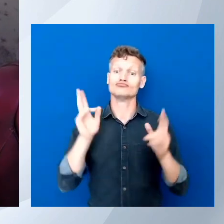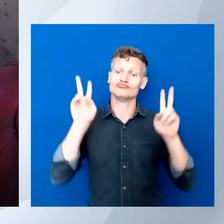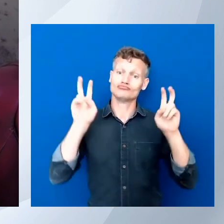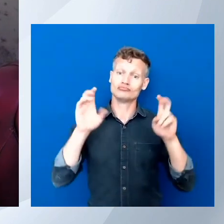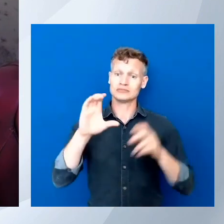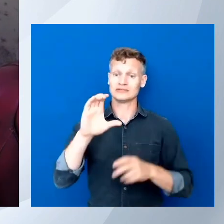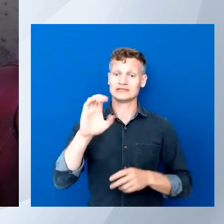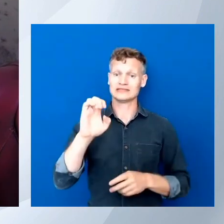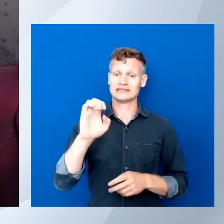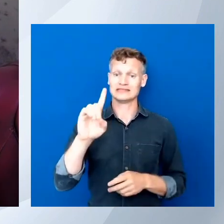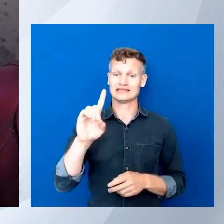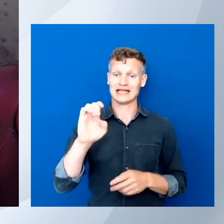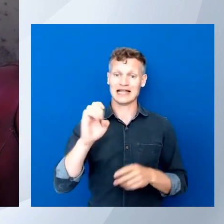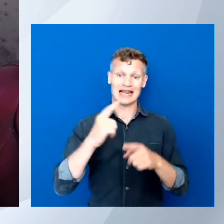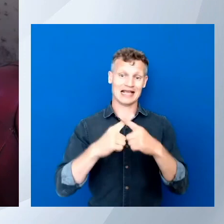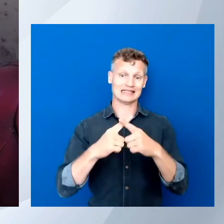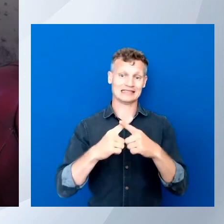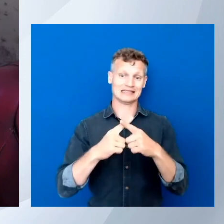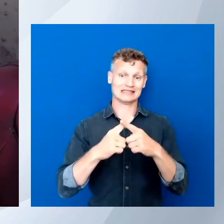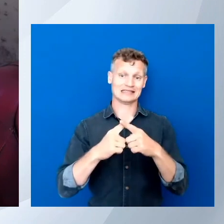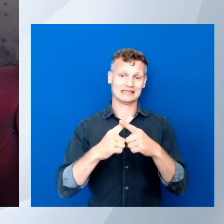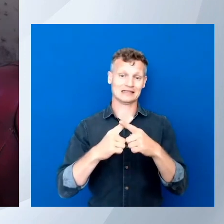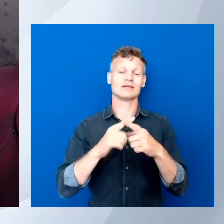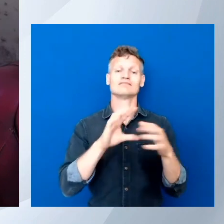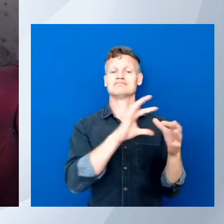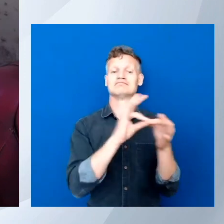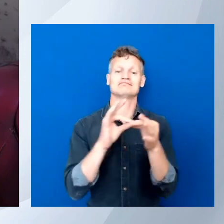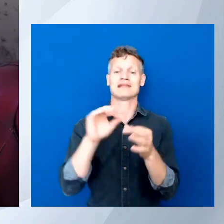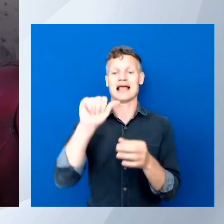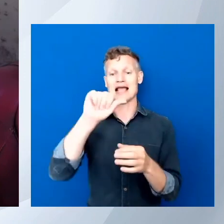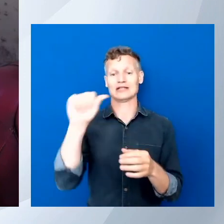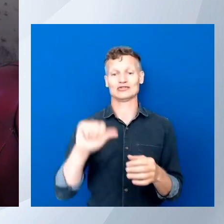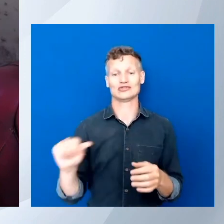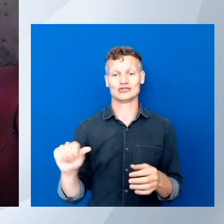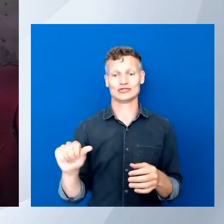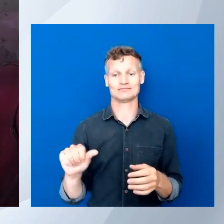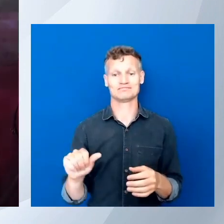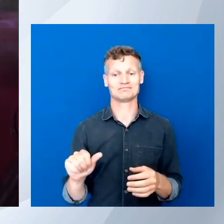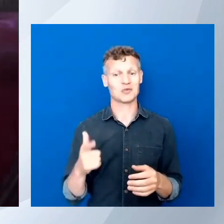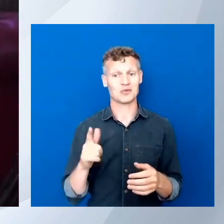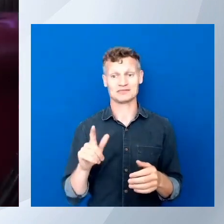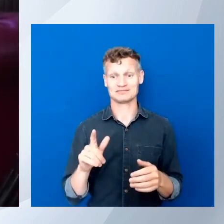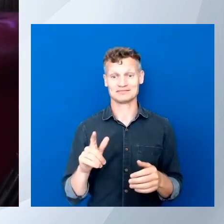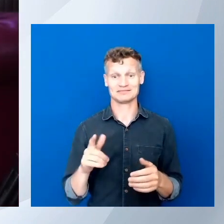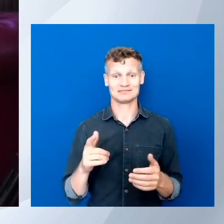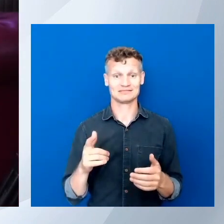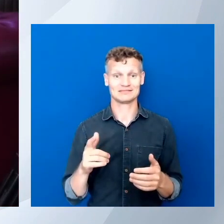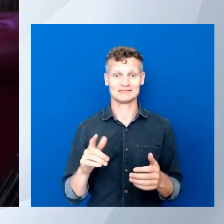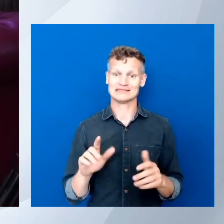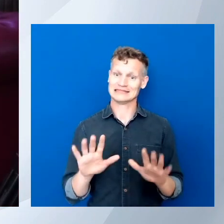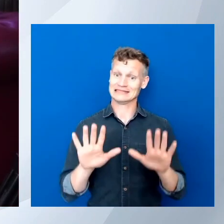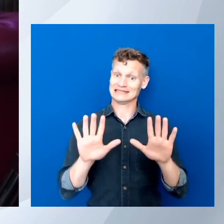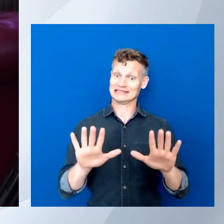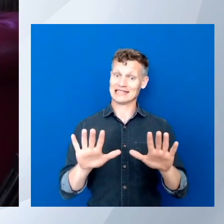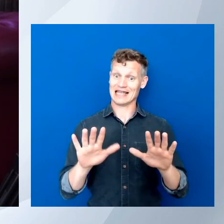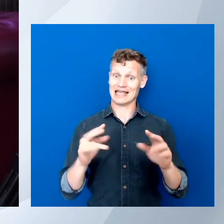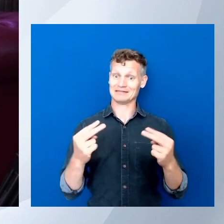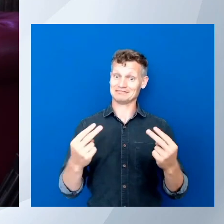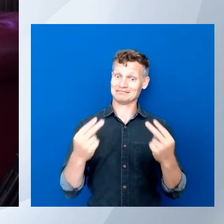Yes, and thank you. And stay here. Don't go away, unless it's to one of the other tracks, of course.